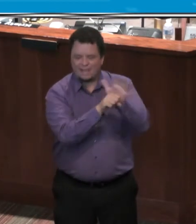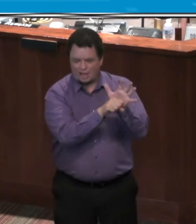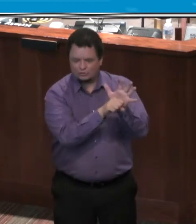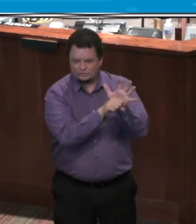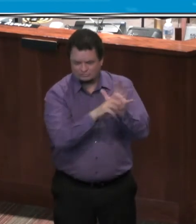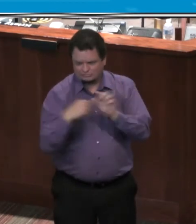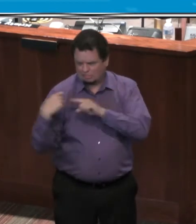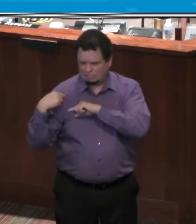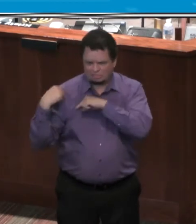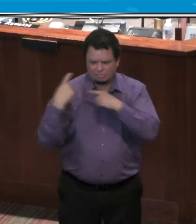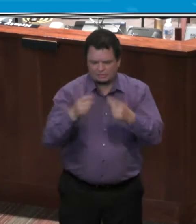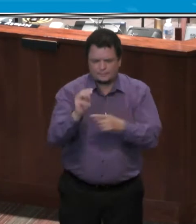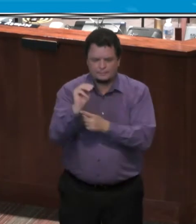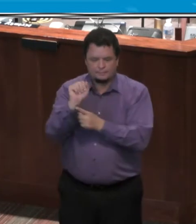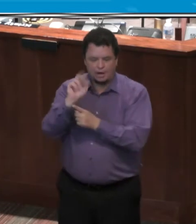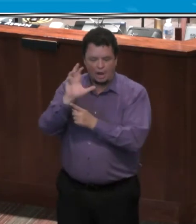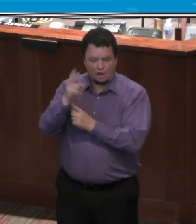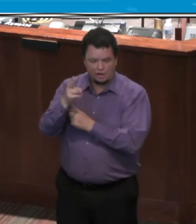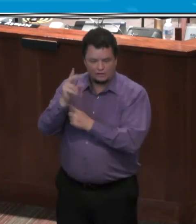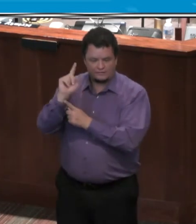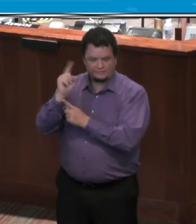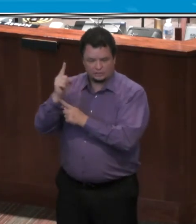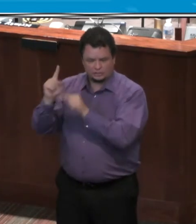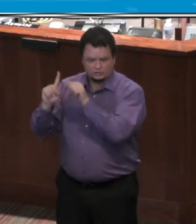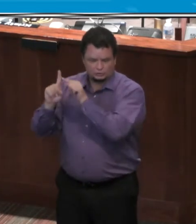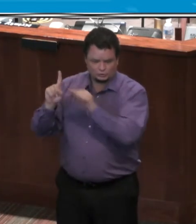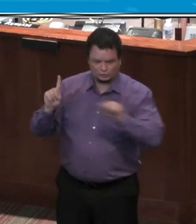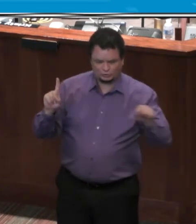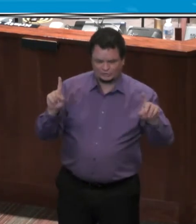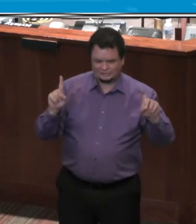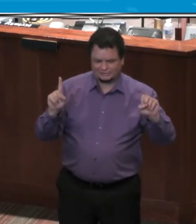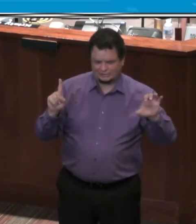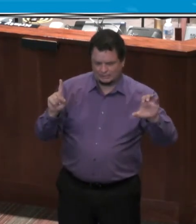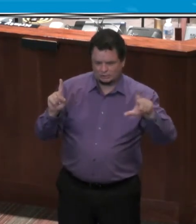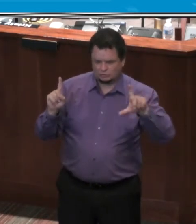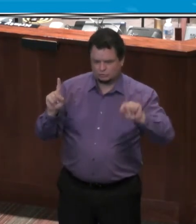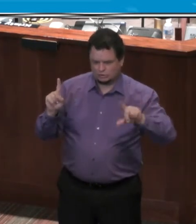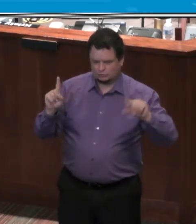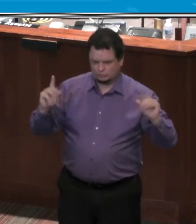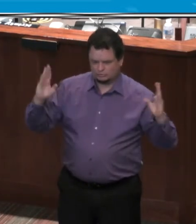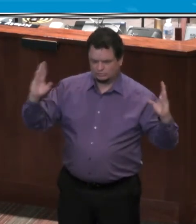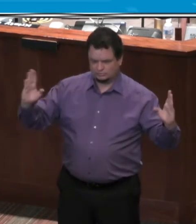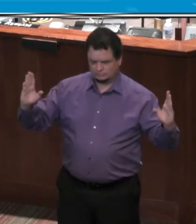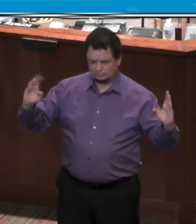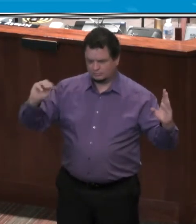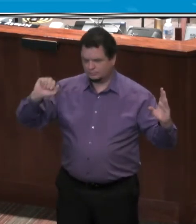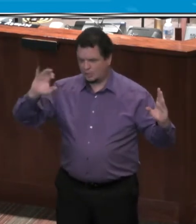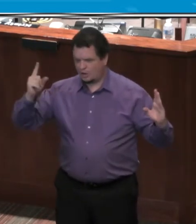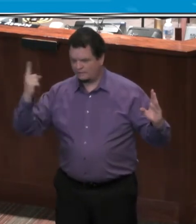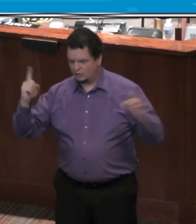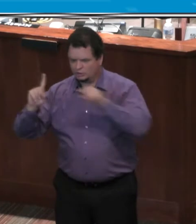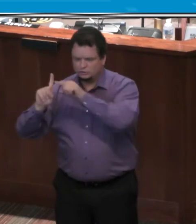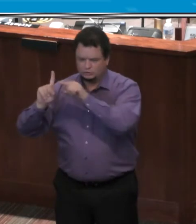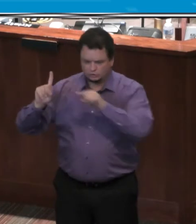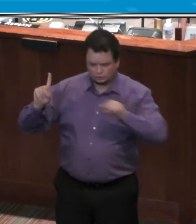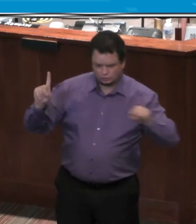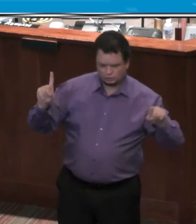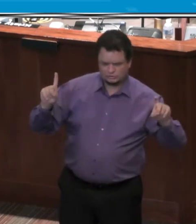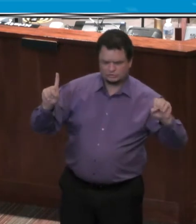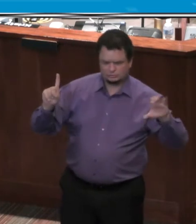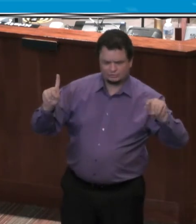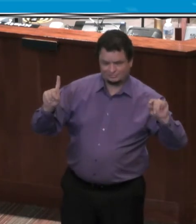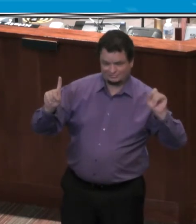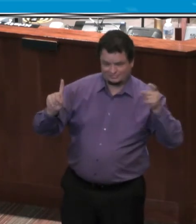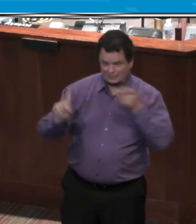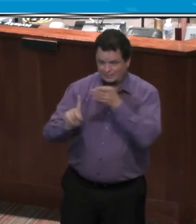2020, that were not previously accounted for in the budget, most recently approved for